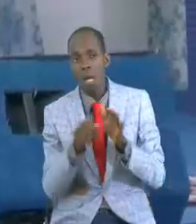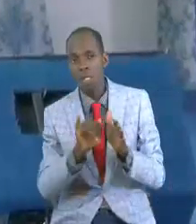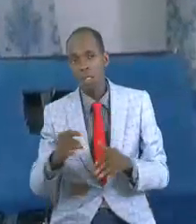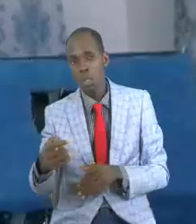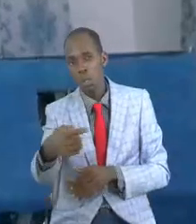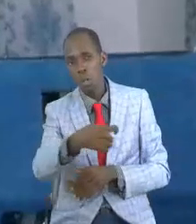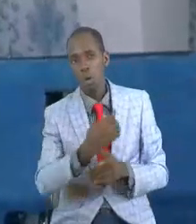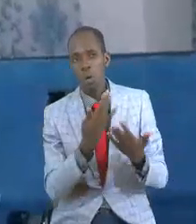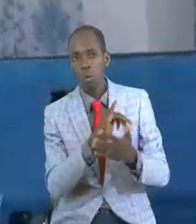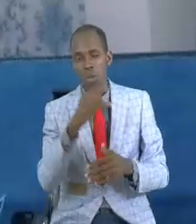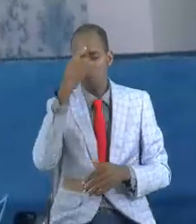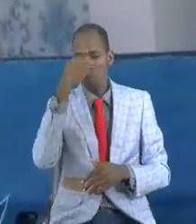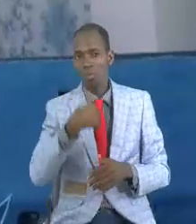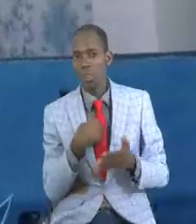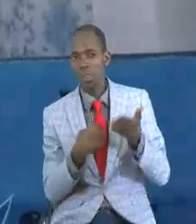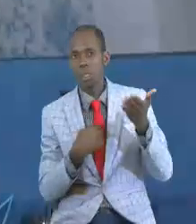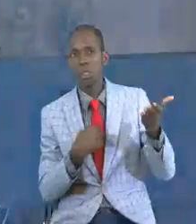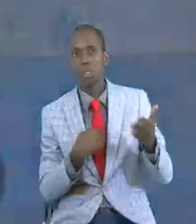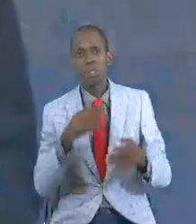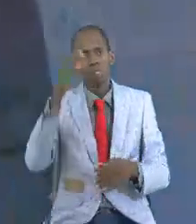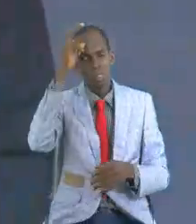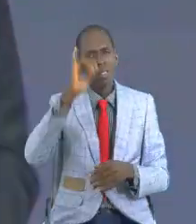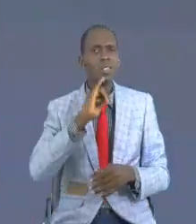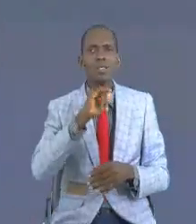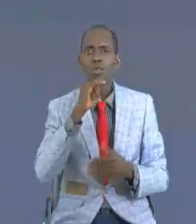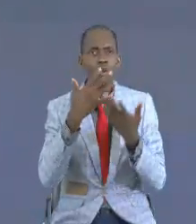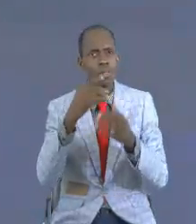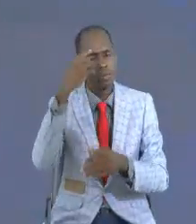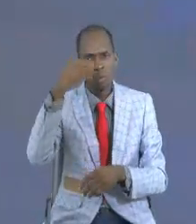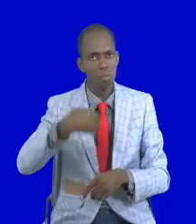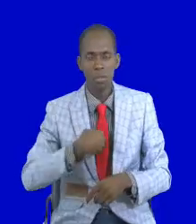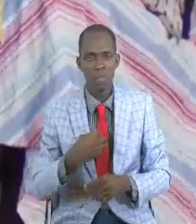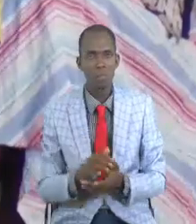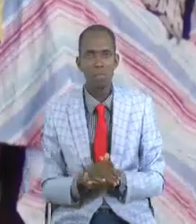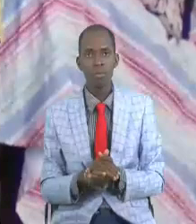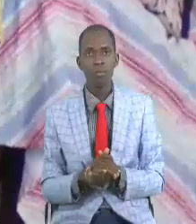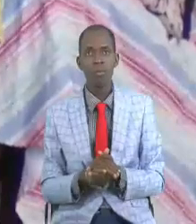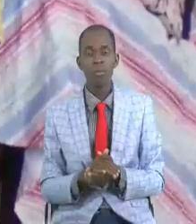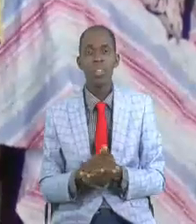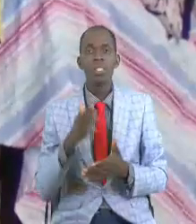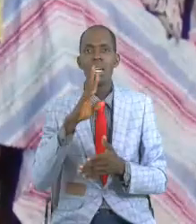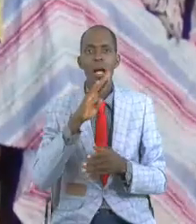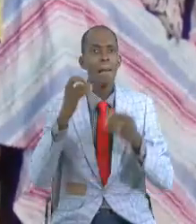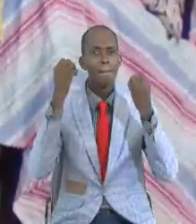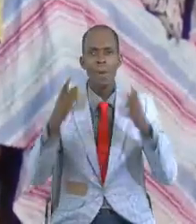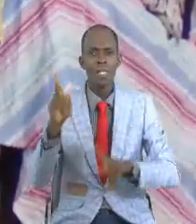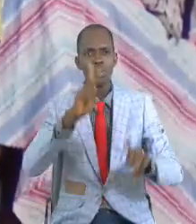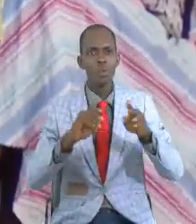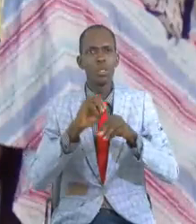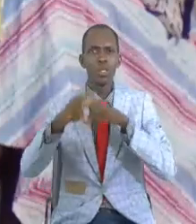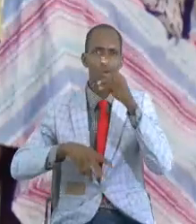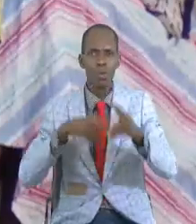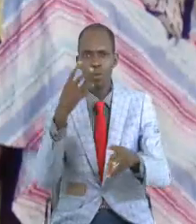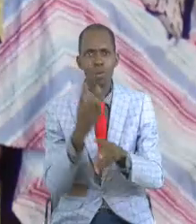me. Satan is not waiting for me. There are too many people in the world. He has billions of them in the